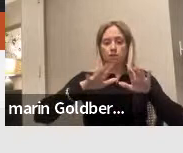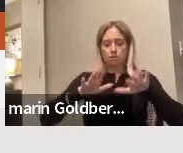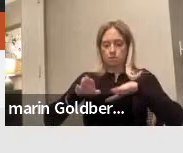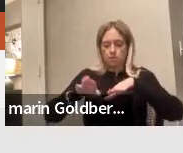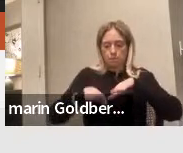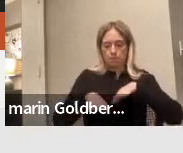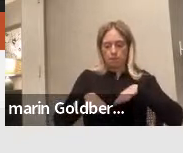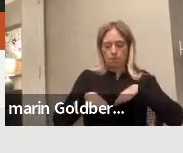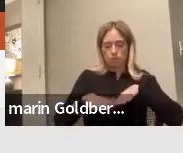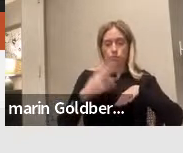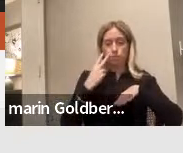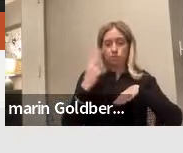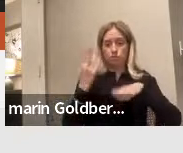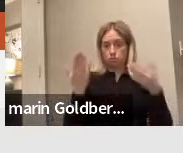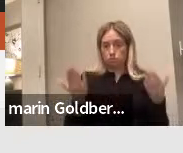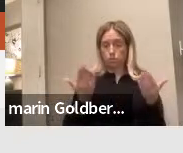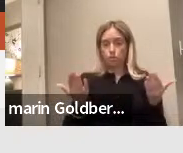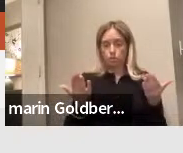we see right here.